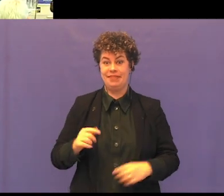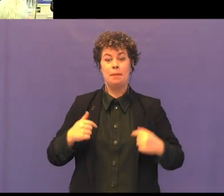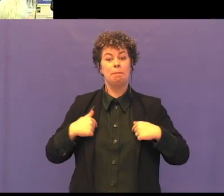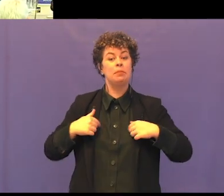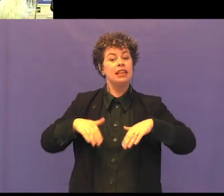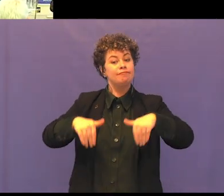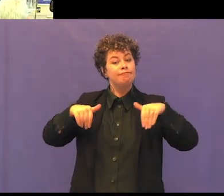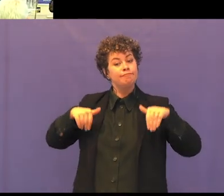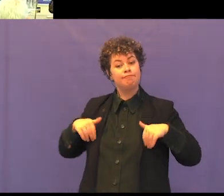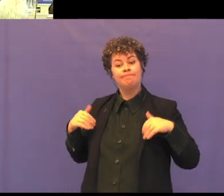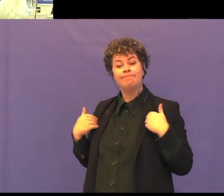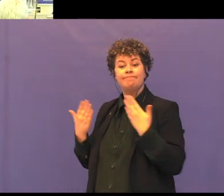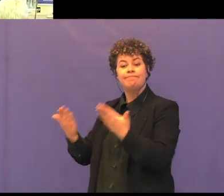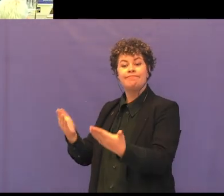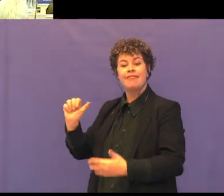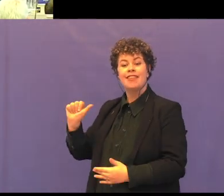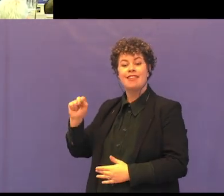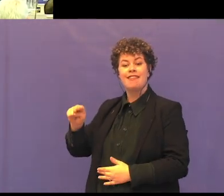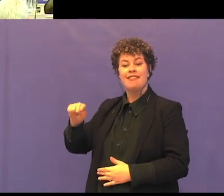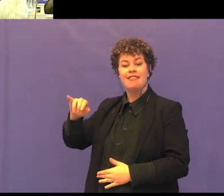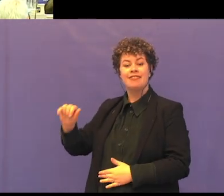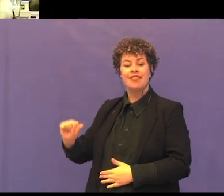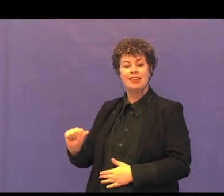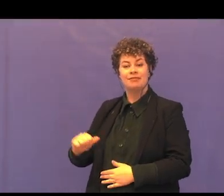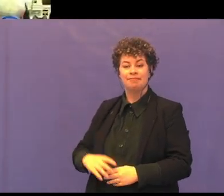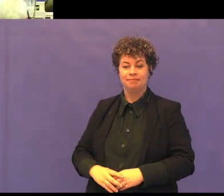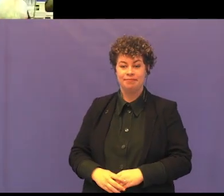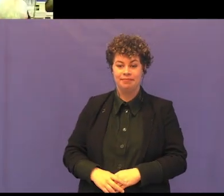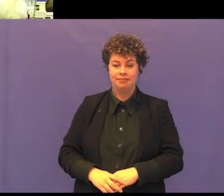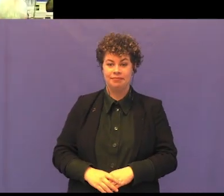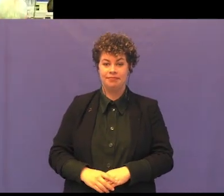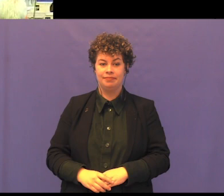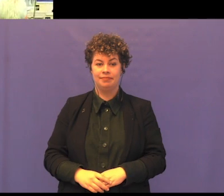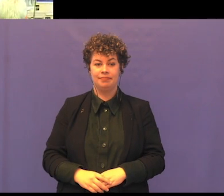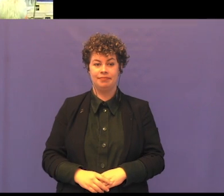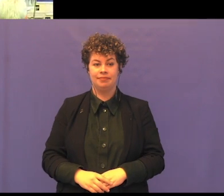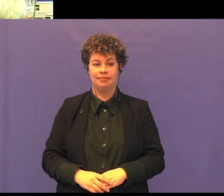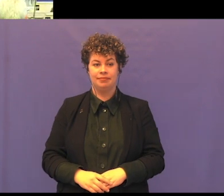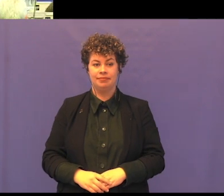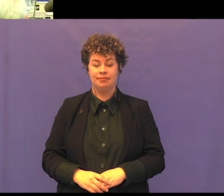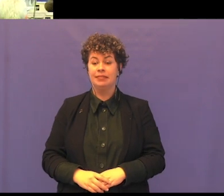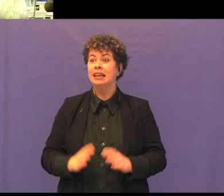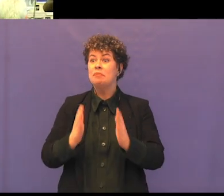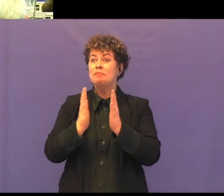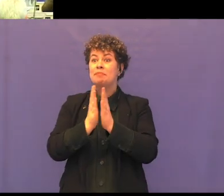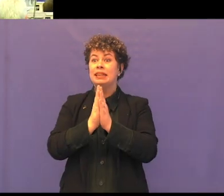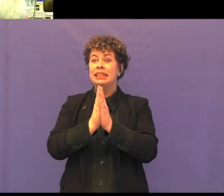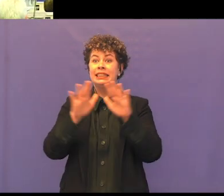Yes, don't go anywhere. We're just setting up, so just sit in your seats, have a